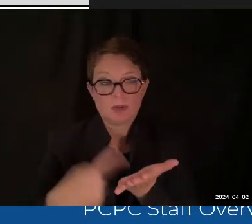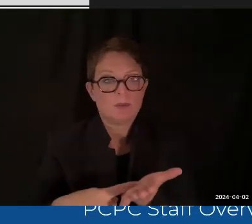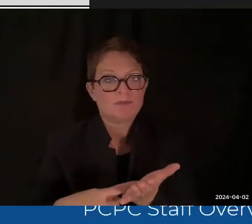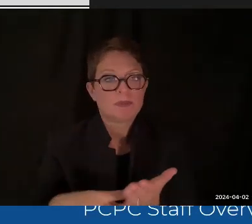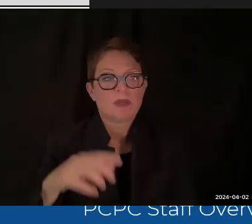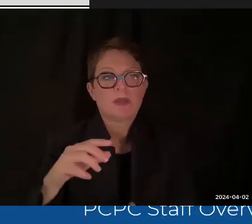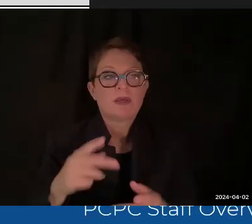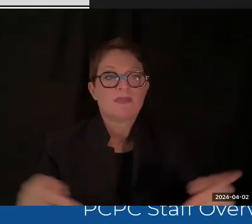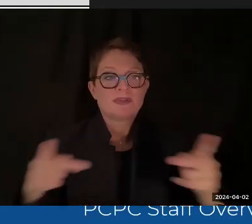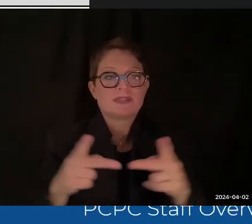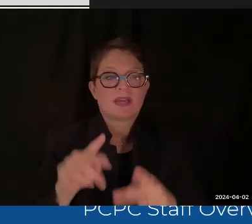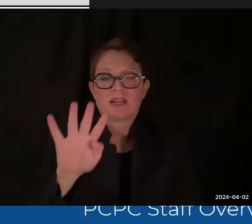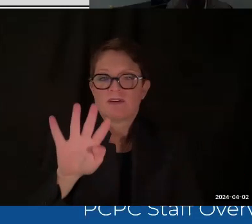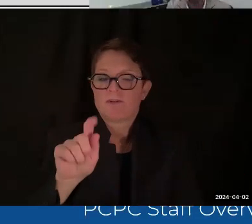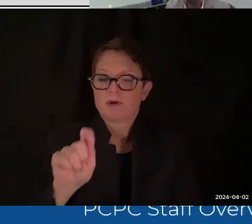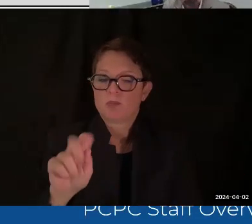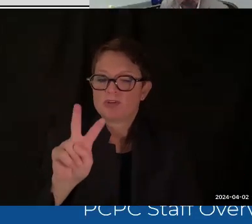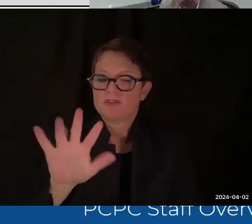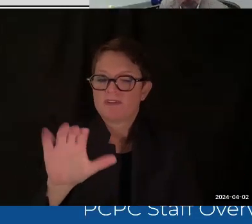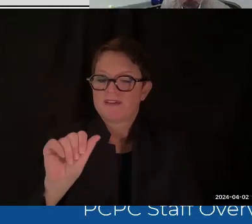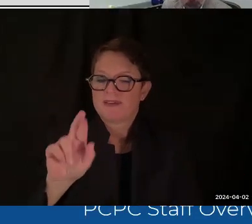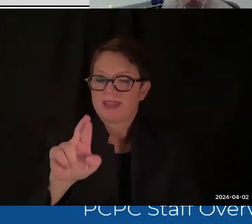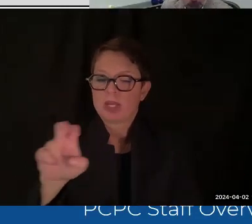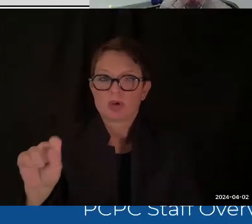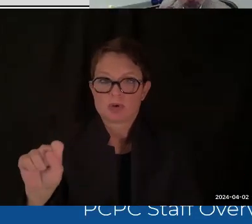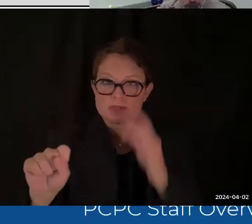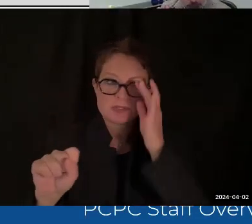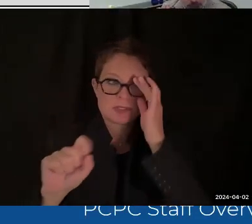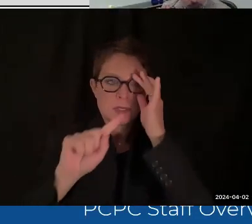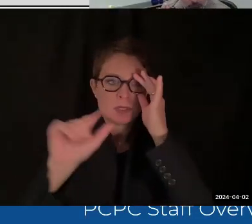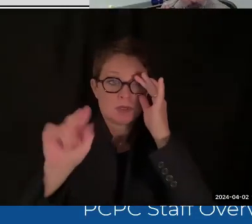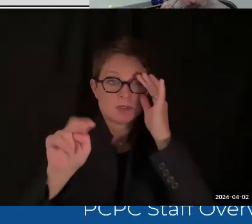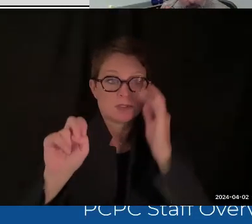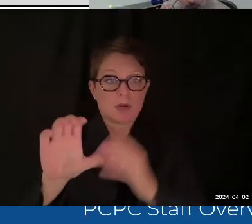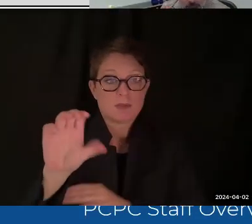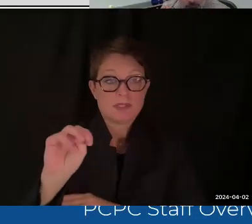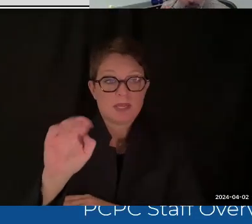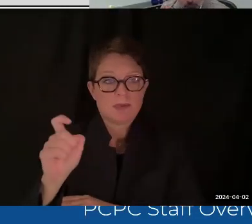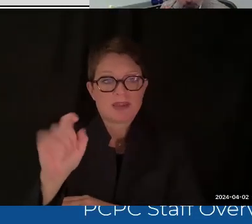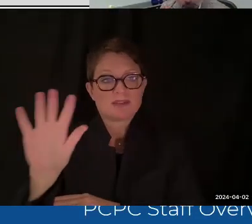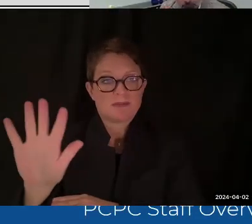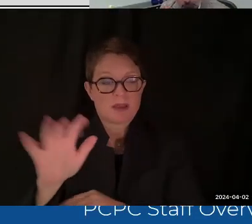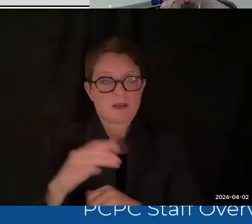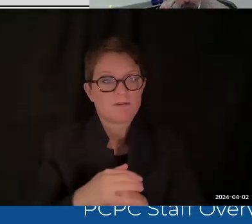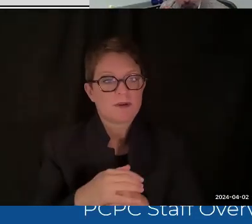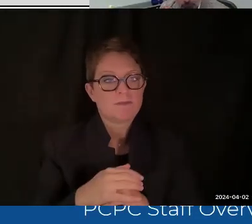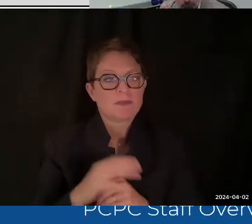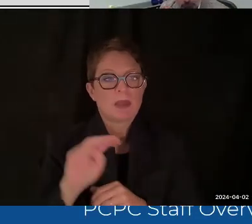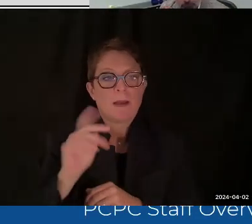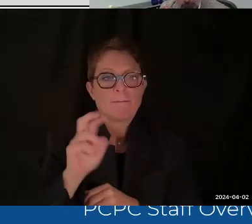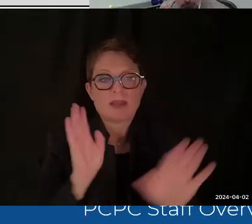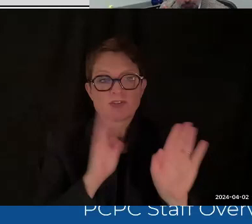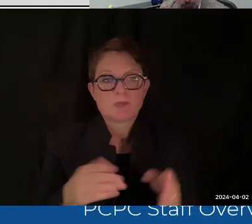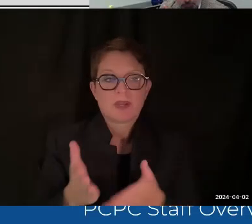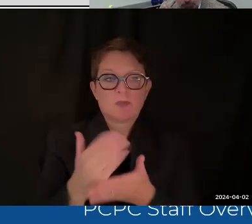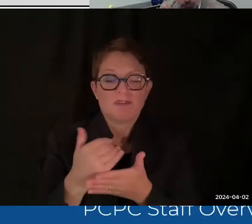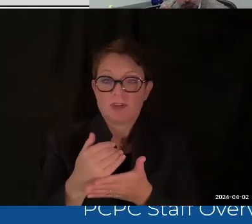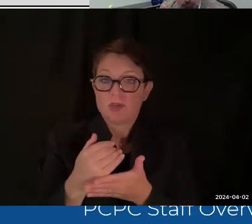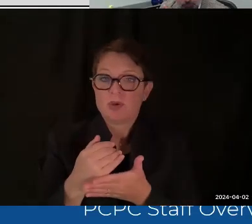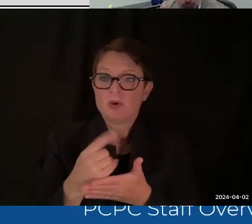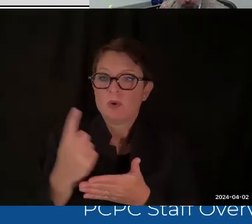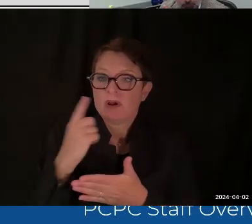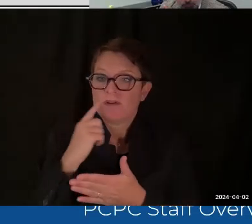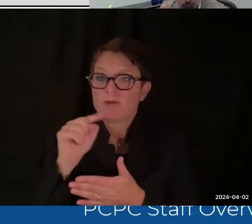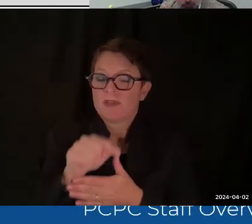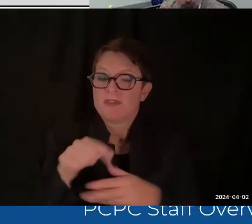site is roughly 4.25 acres, zoned CMX5. Master plan reviews for CDR predate